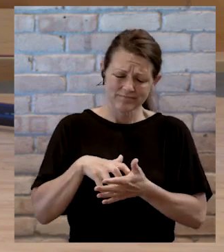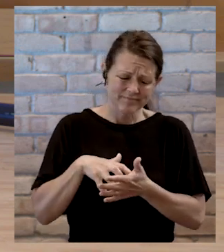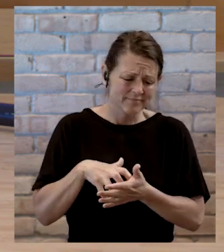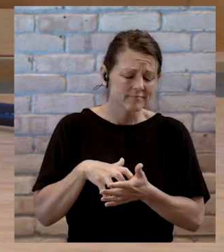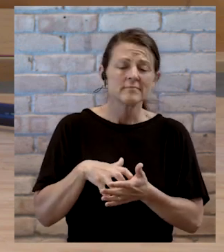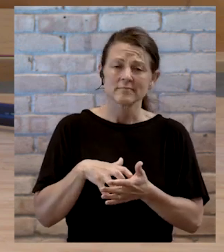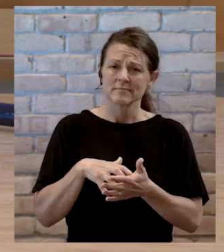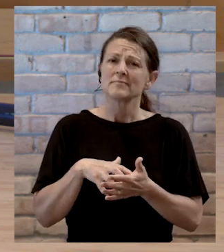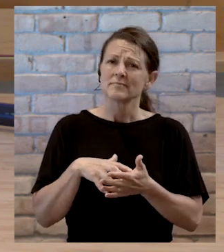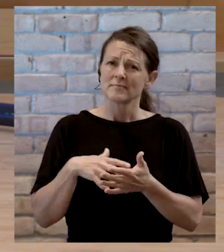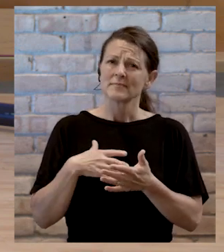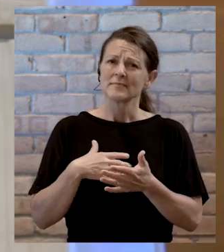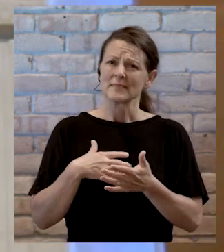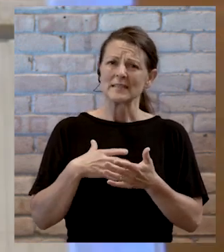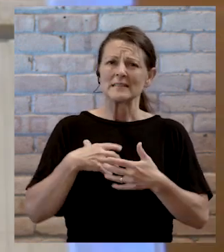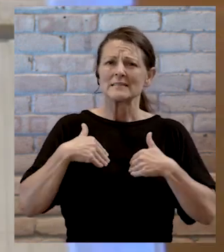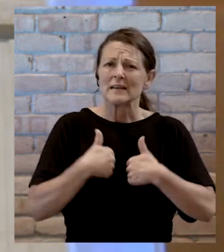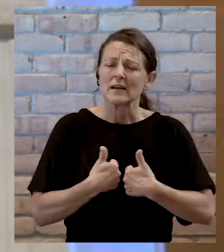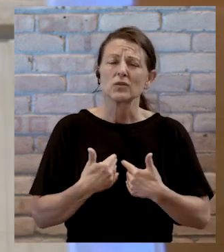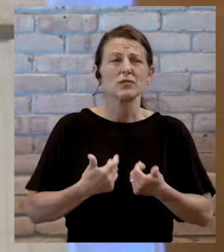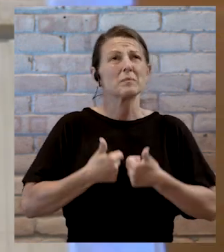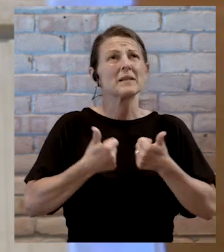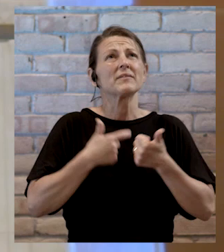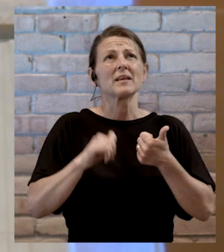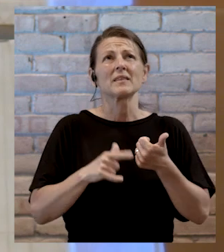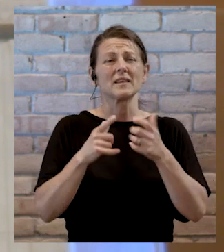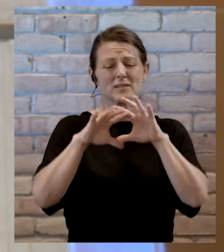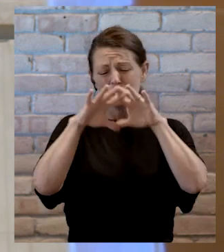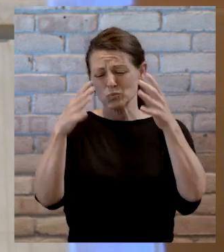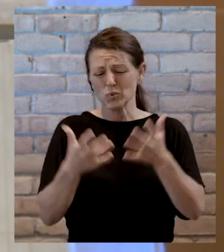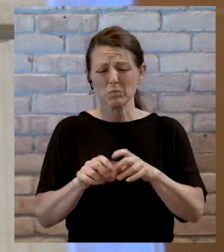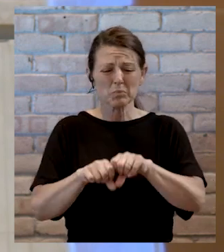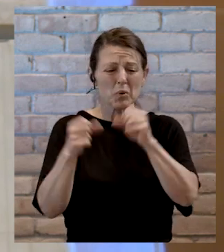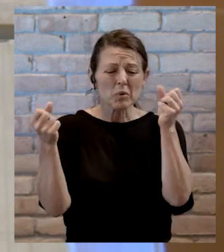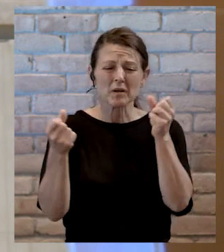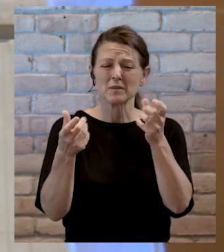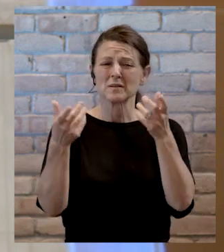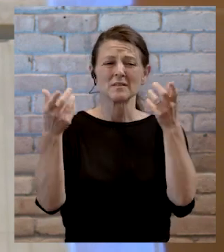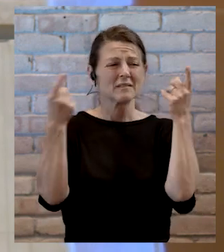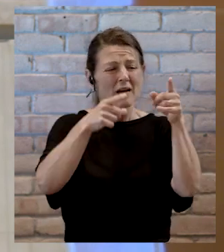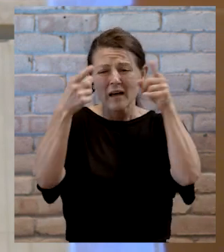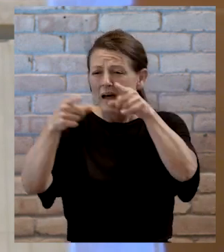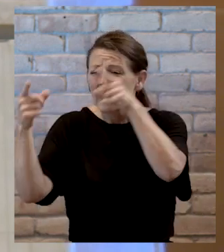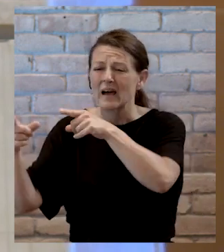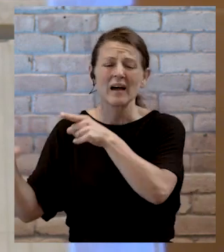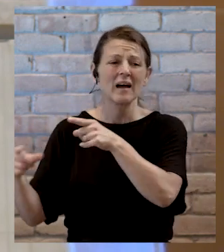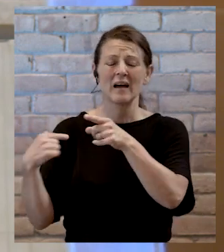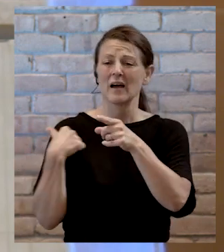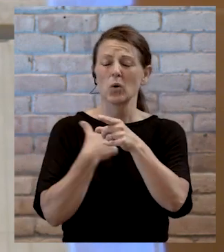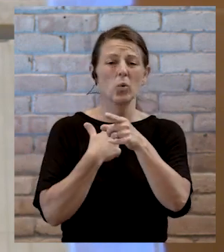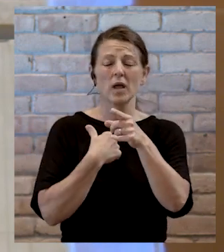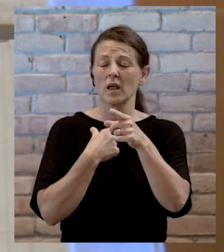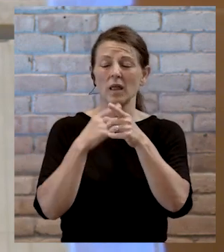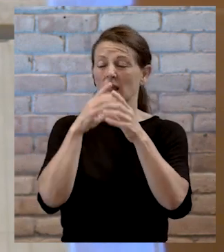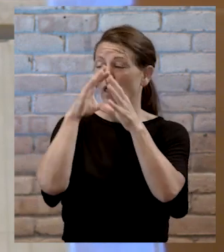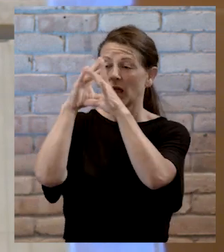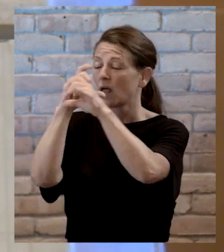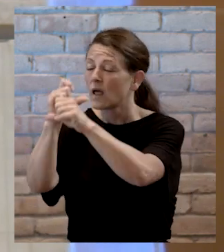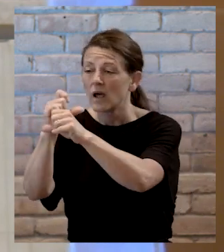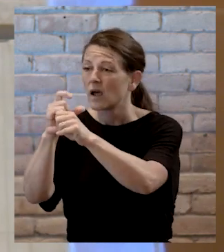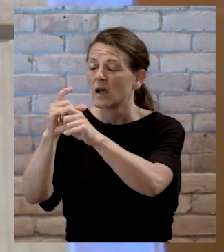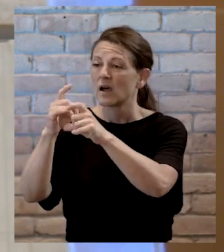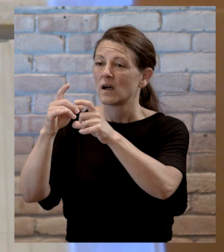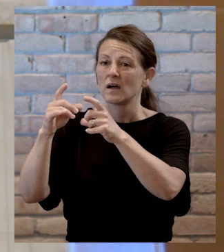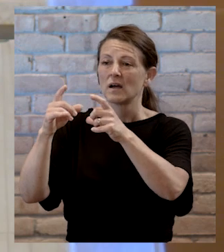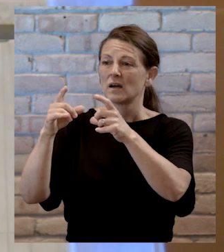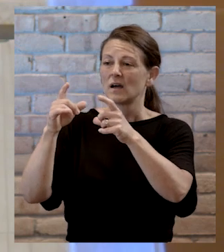broken world. There's so much going on around us, so much that leads us down paths that cause